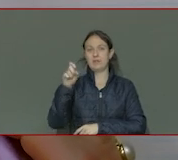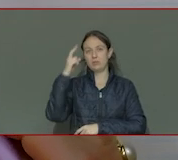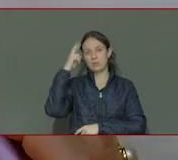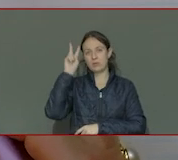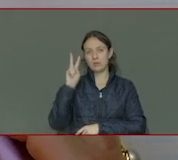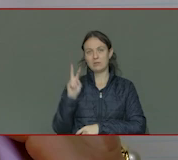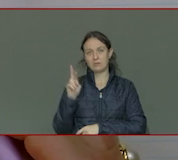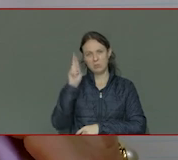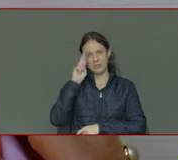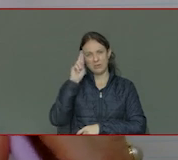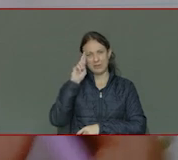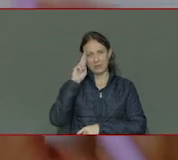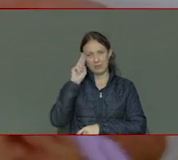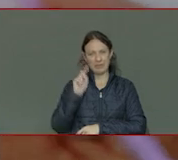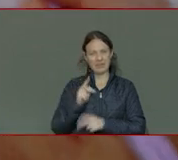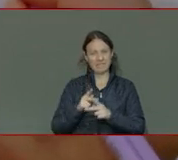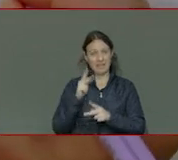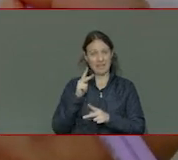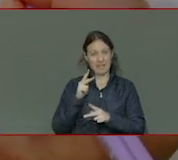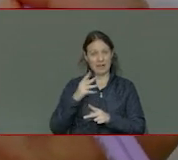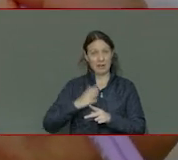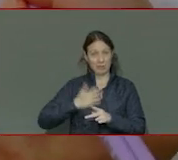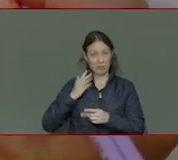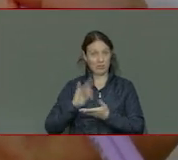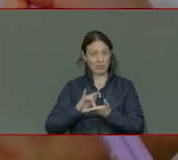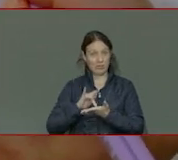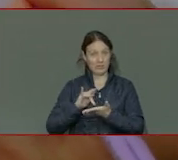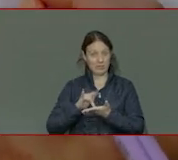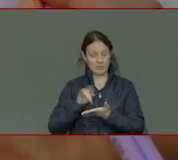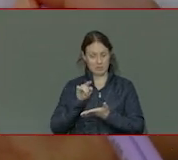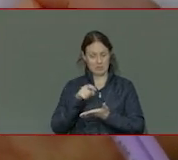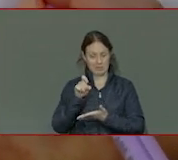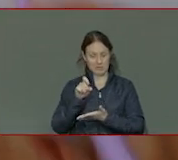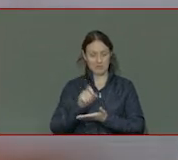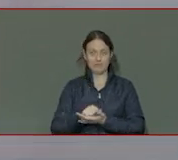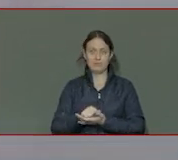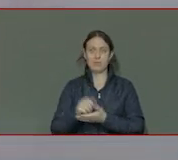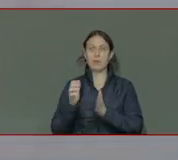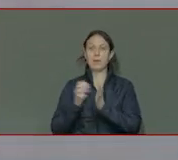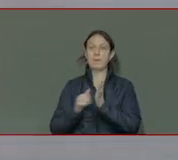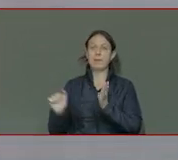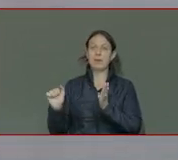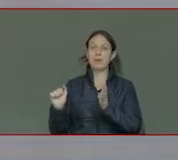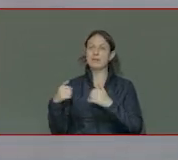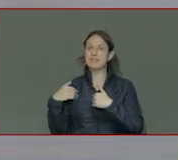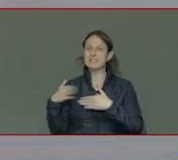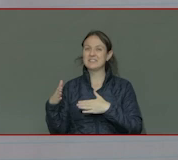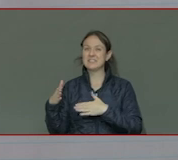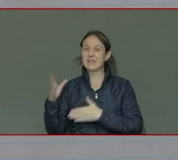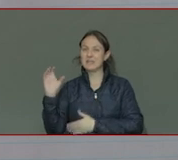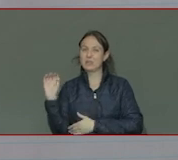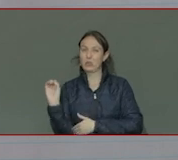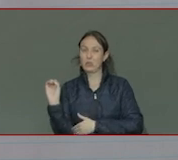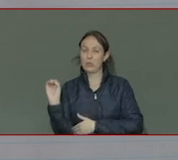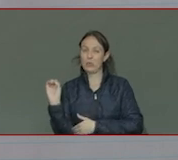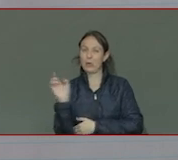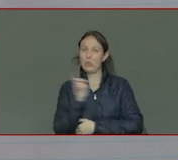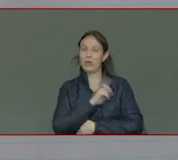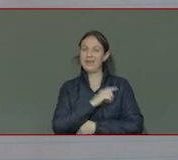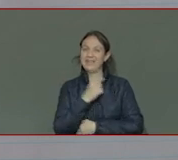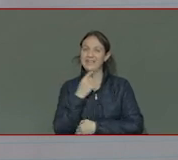calculate the final velocity, minus, and initially it was 0 because it